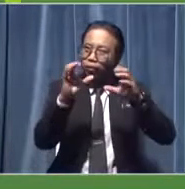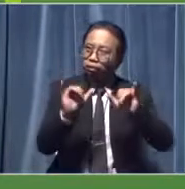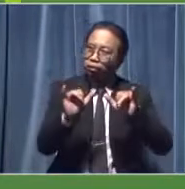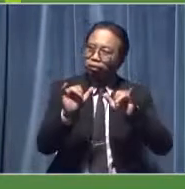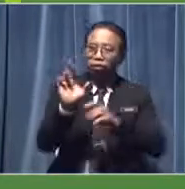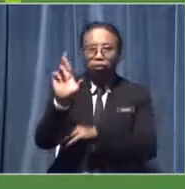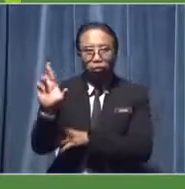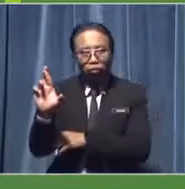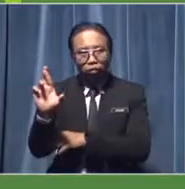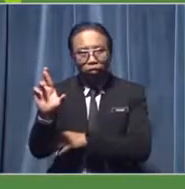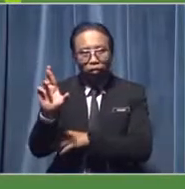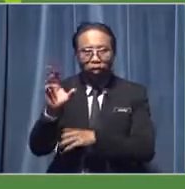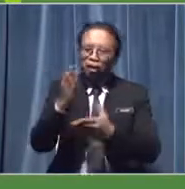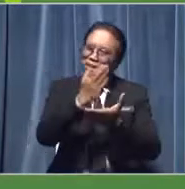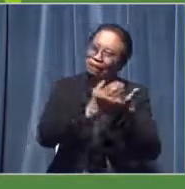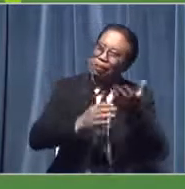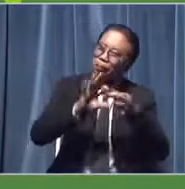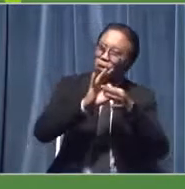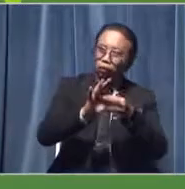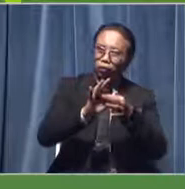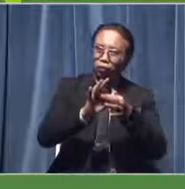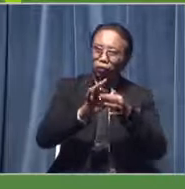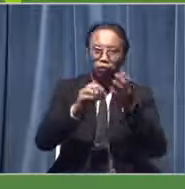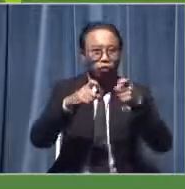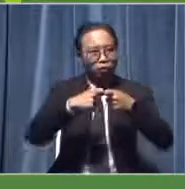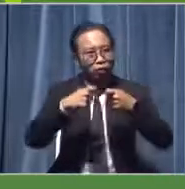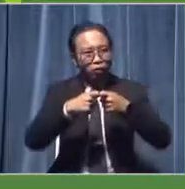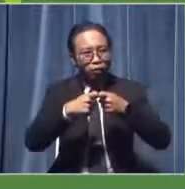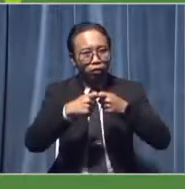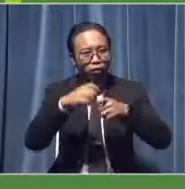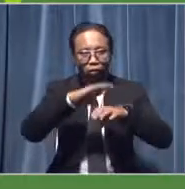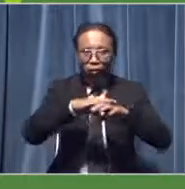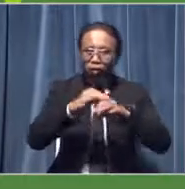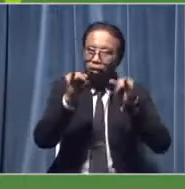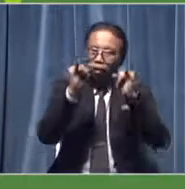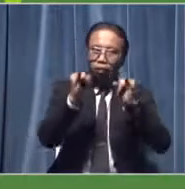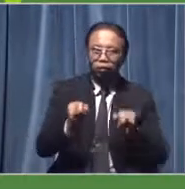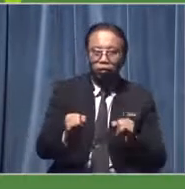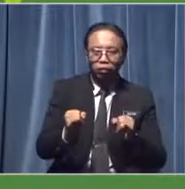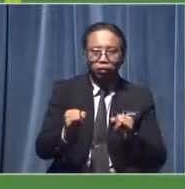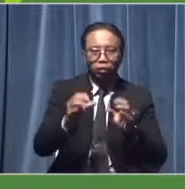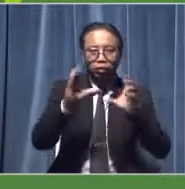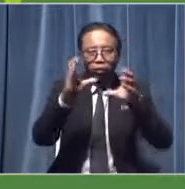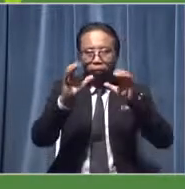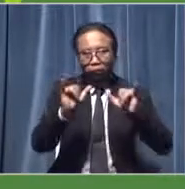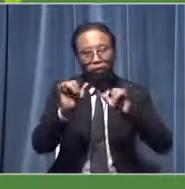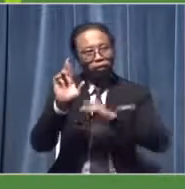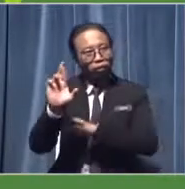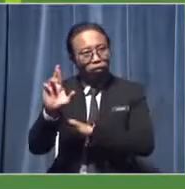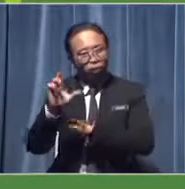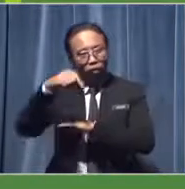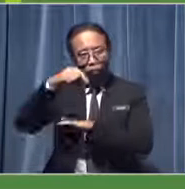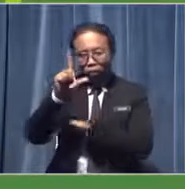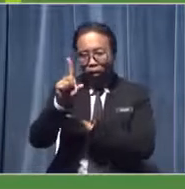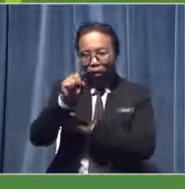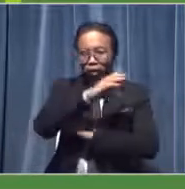the sum of the charge on the individual capacitors Q1 and Q2.